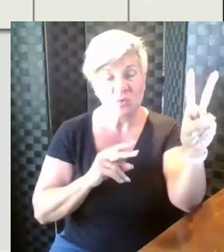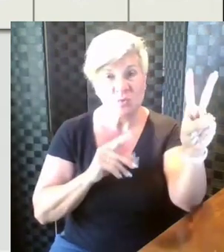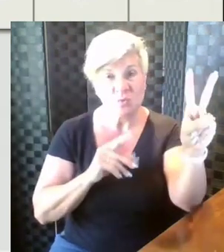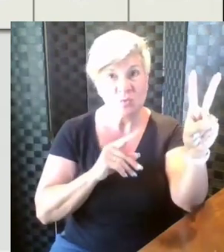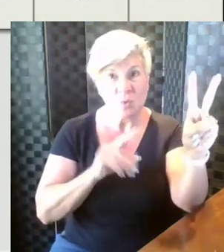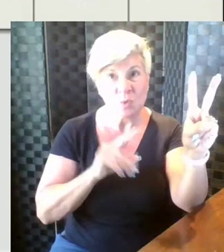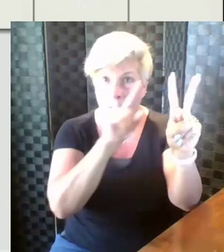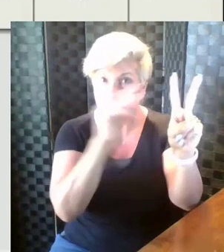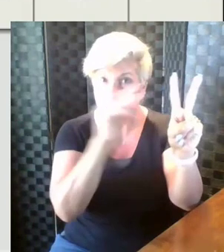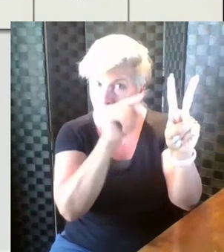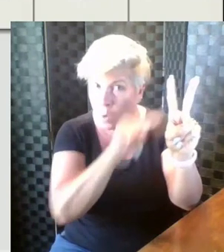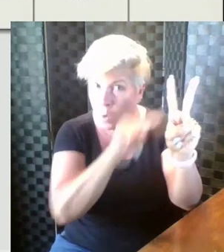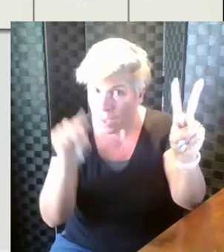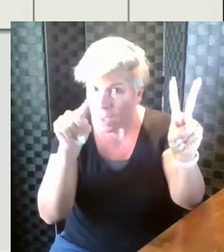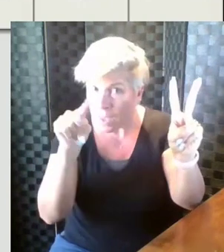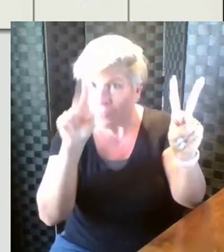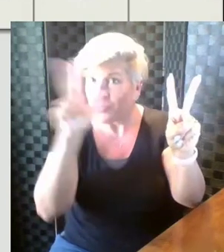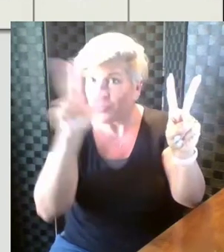2,